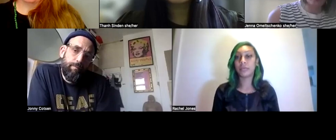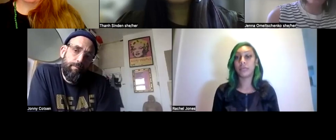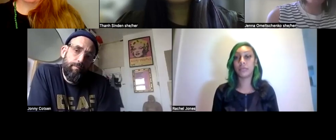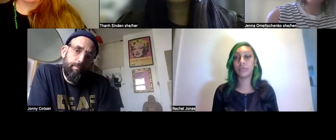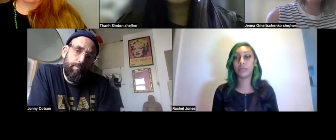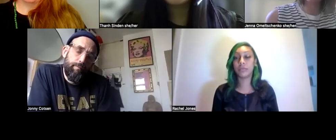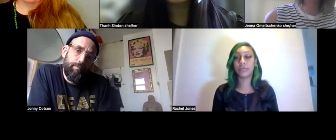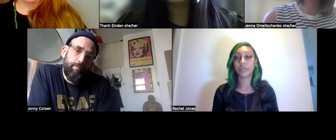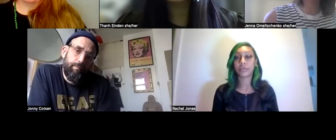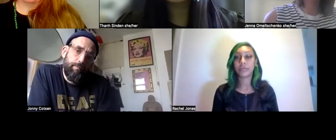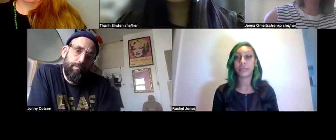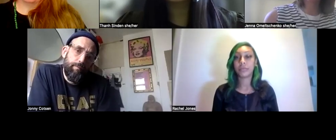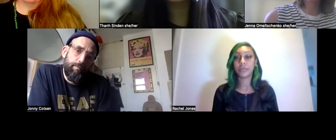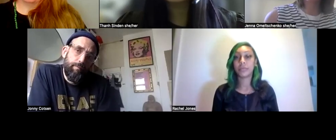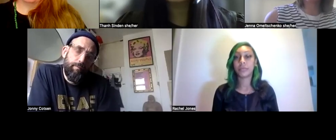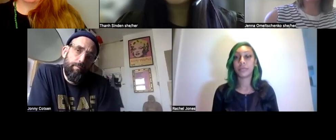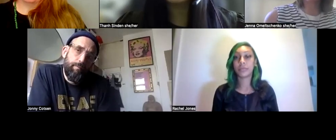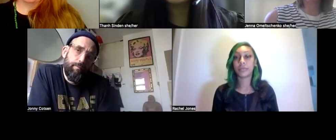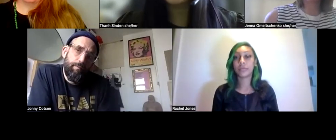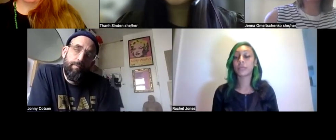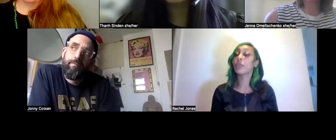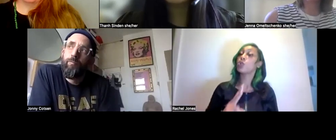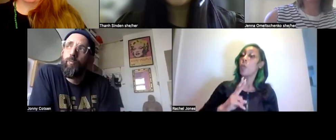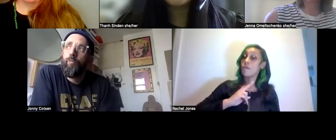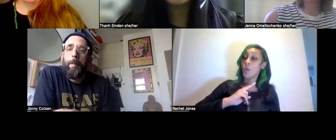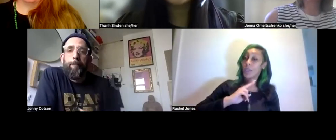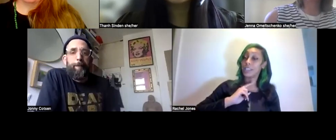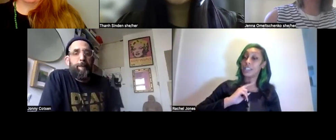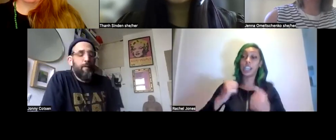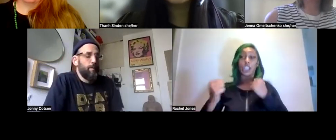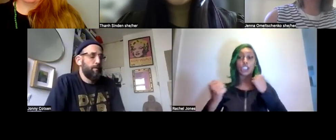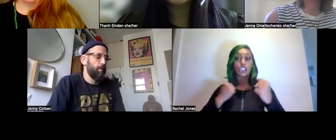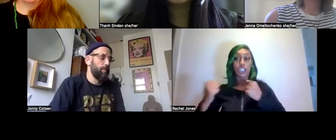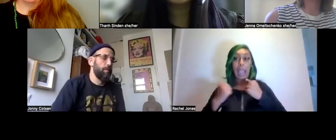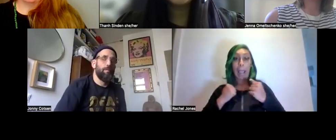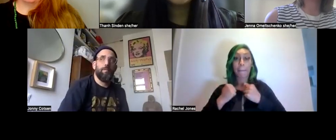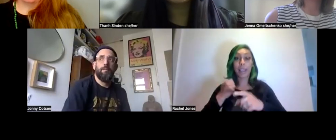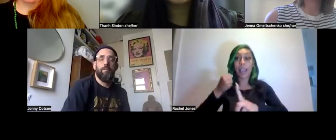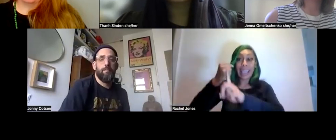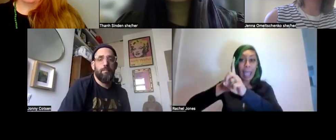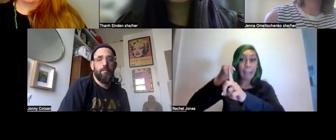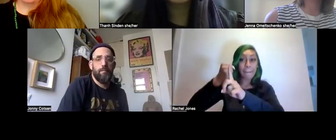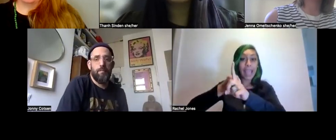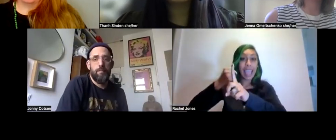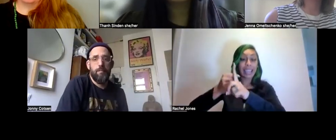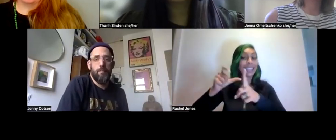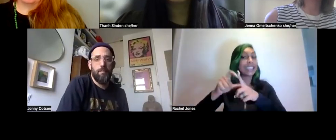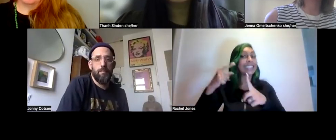this collective kind of voice and championing and campaigns around decolonization, around